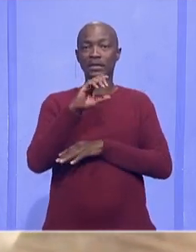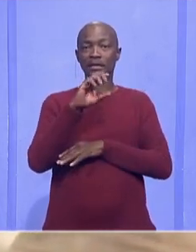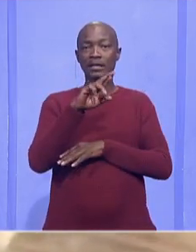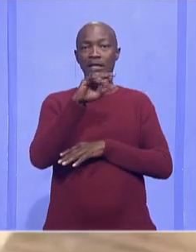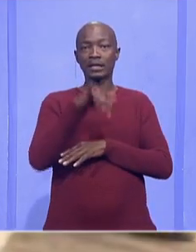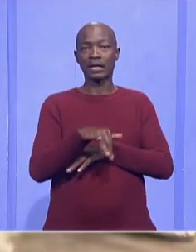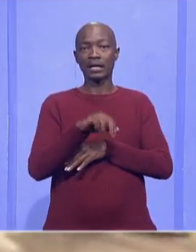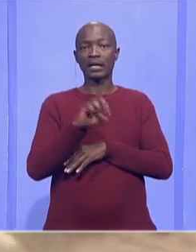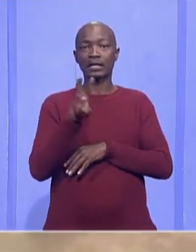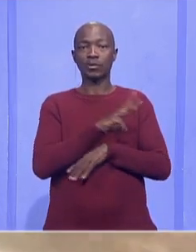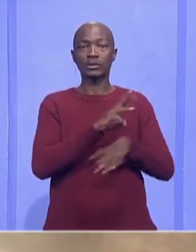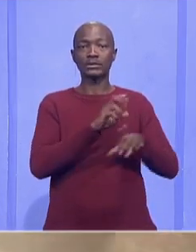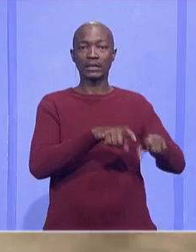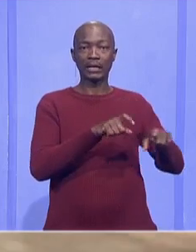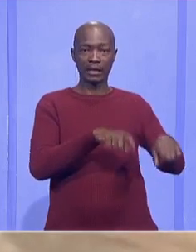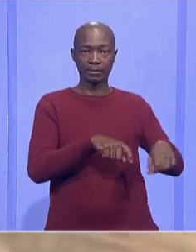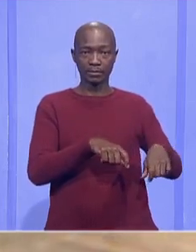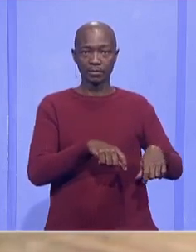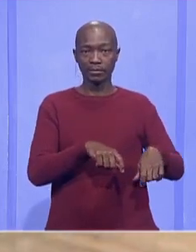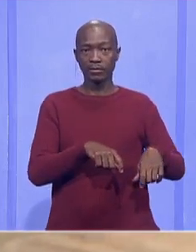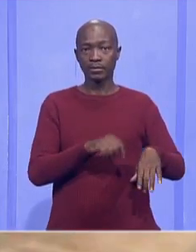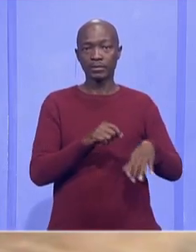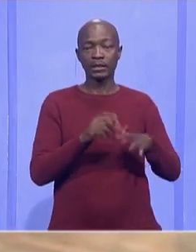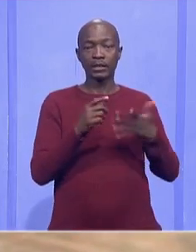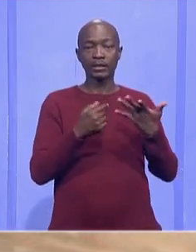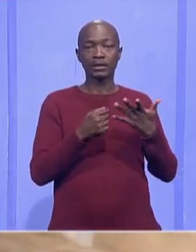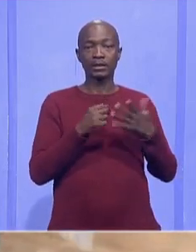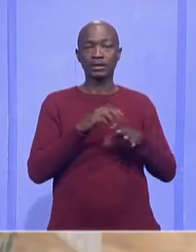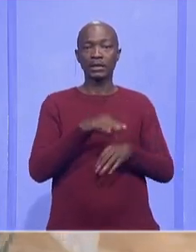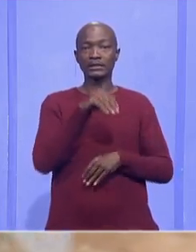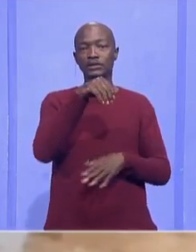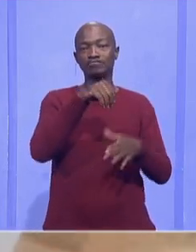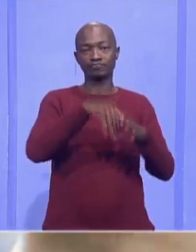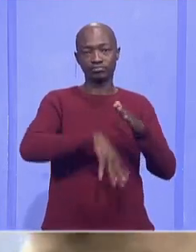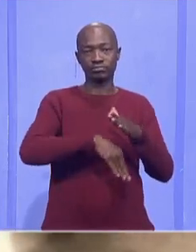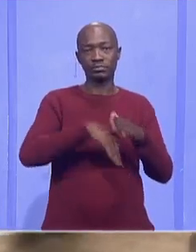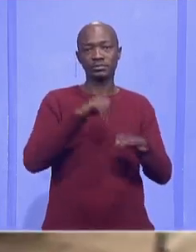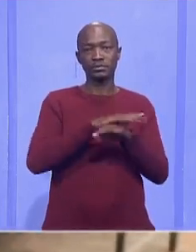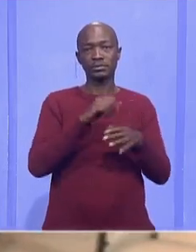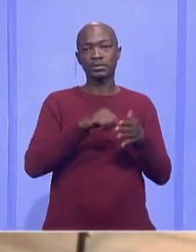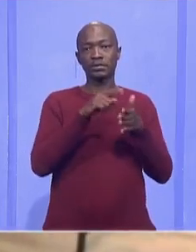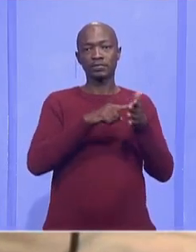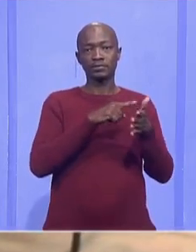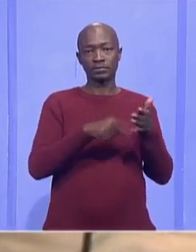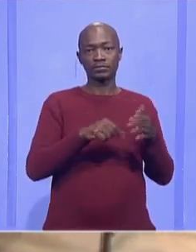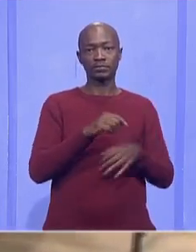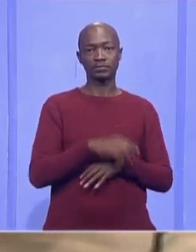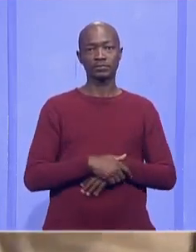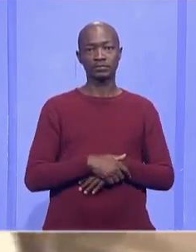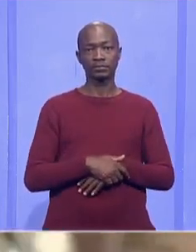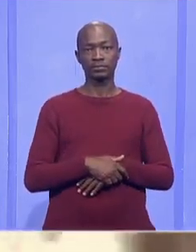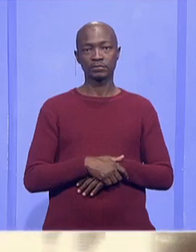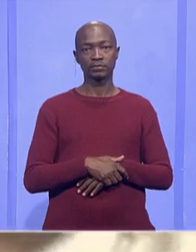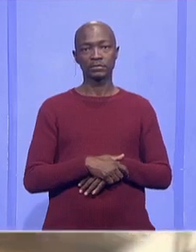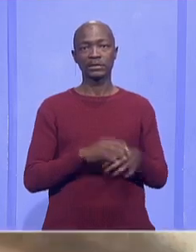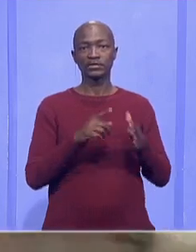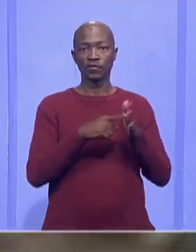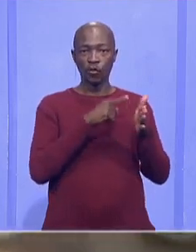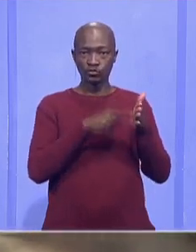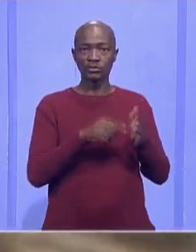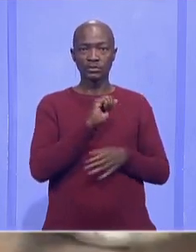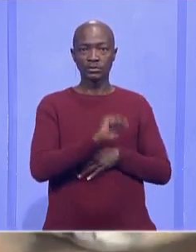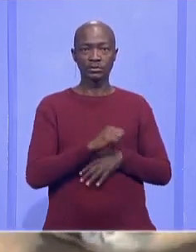Cape. There's the magic moment, live visuals for you as he drops into one of the ballot boxes. His vote,